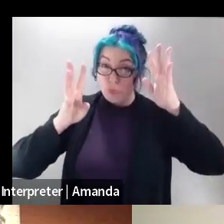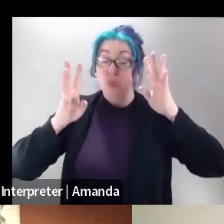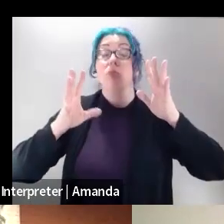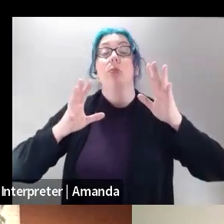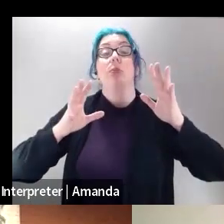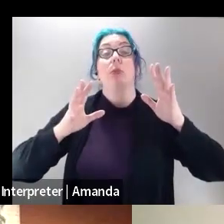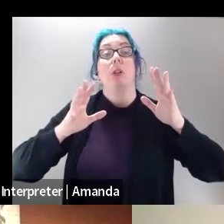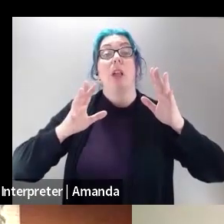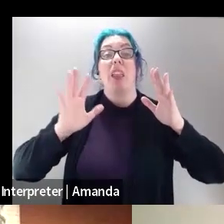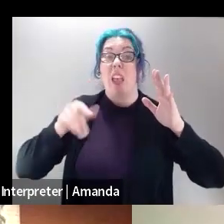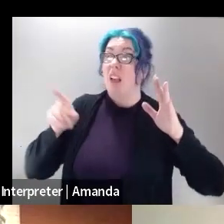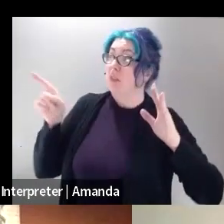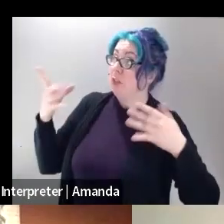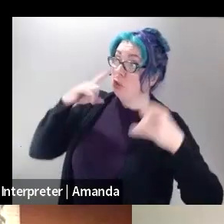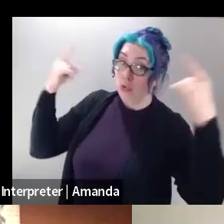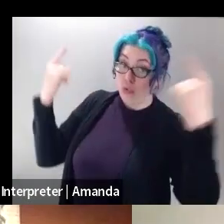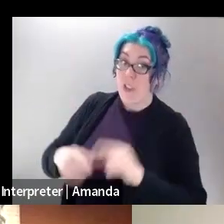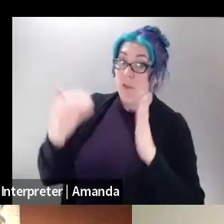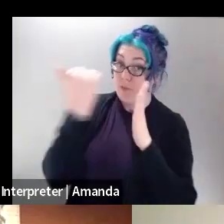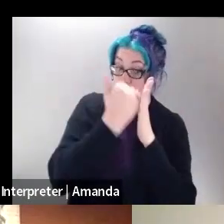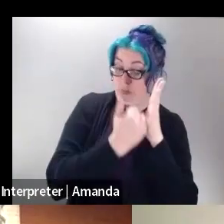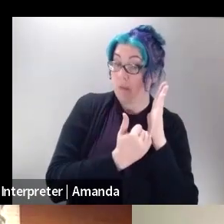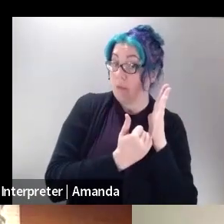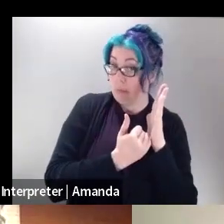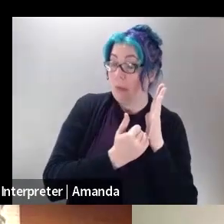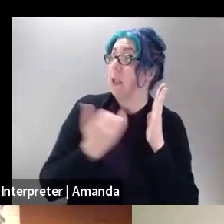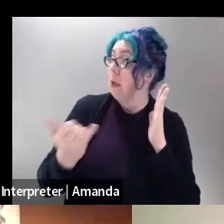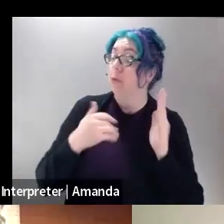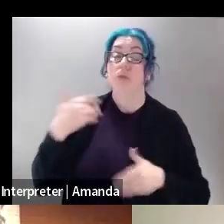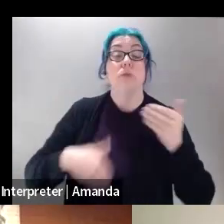keep the room agreement top of mind as the contract progresses?